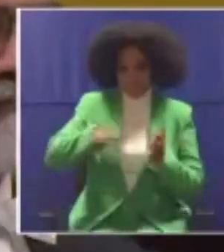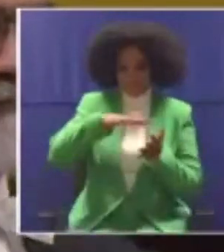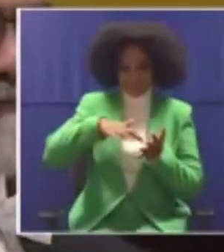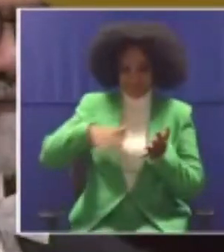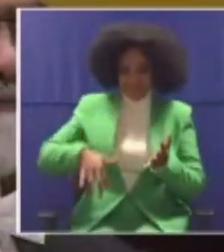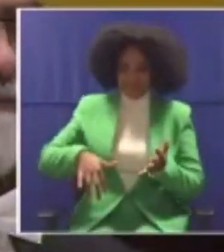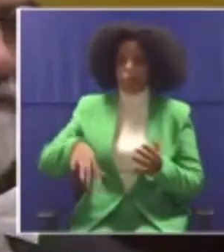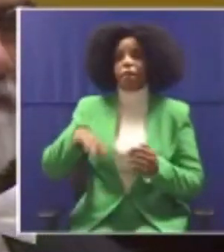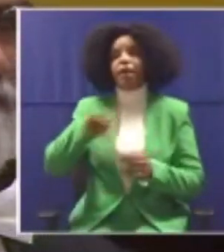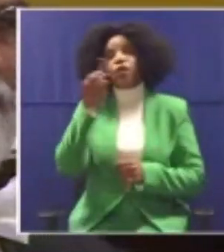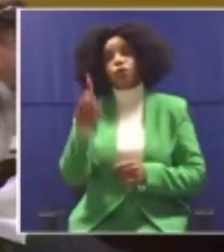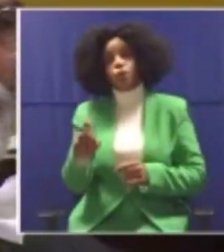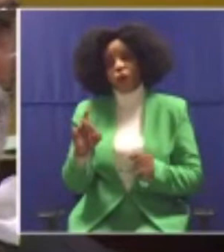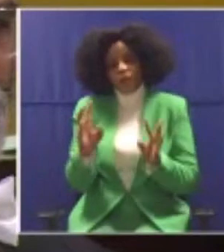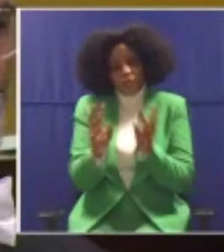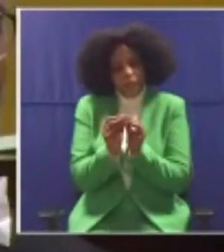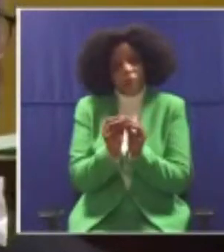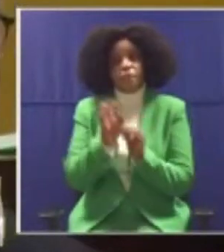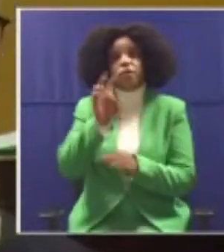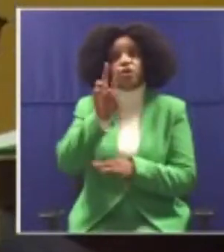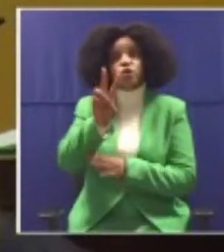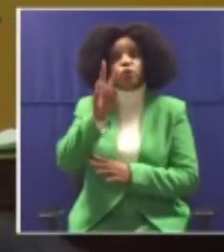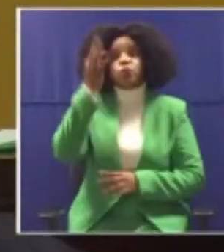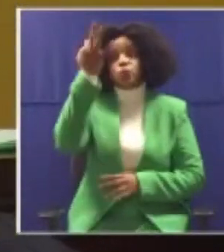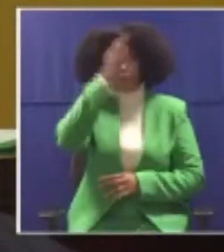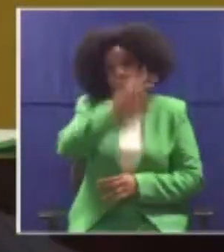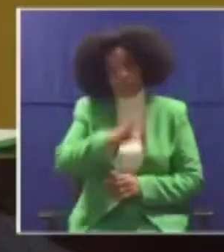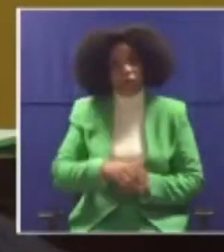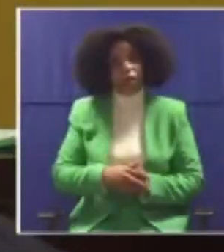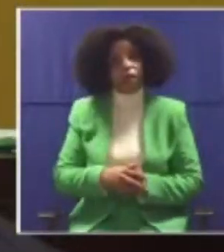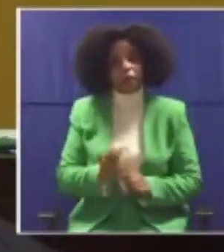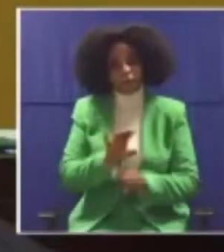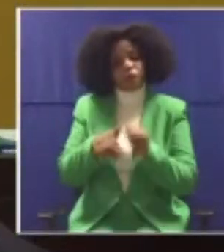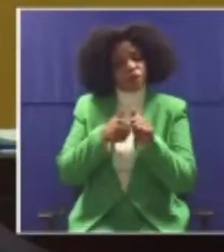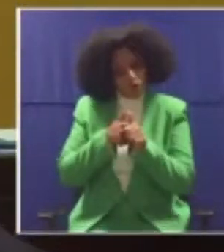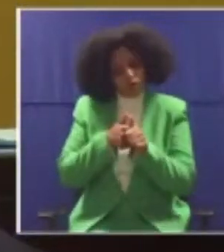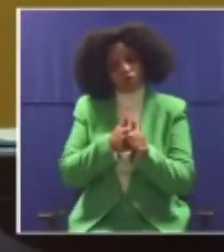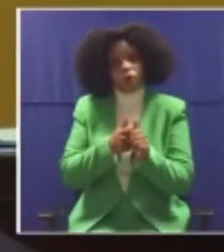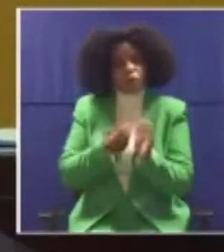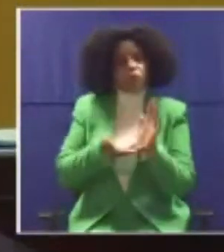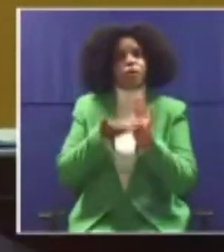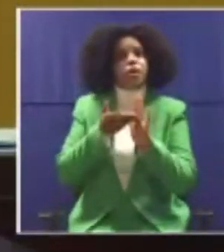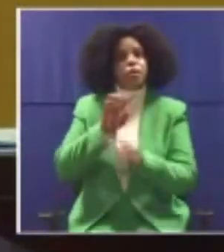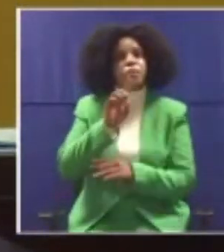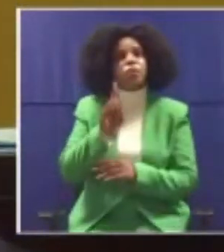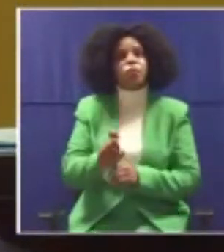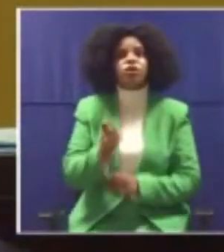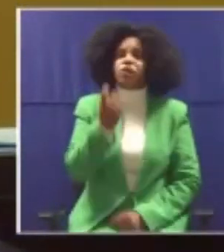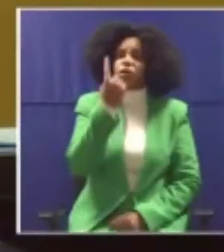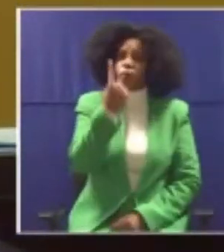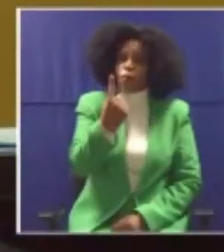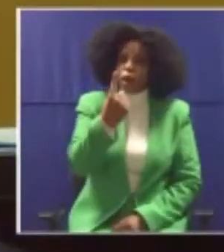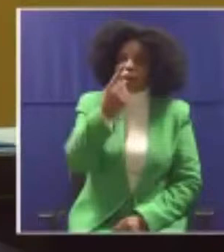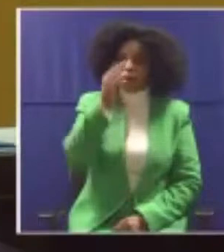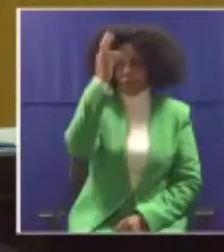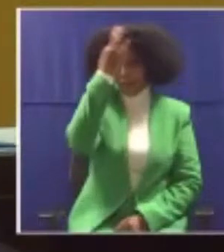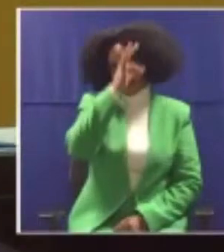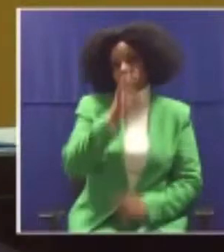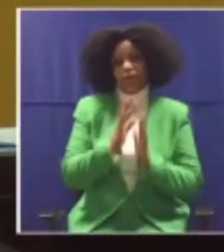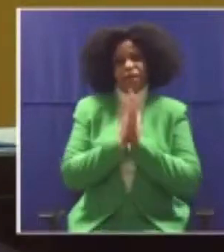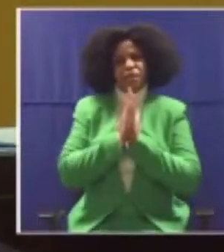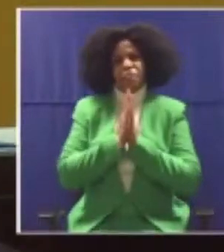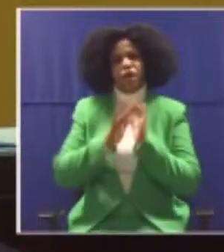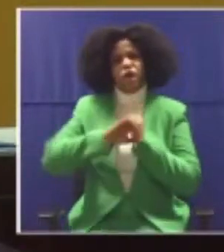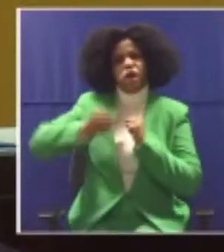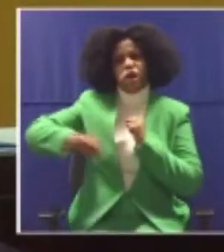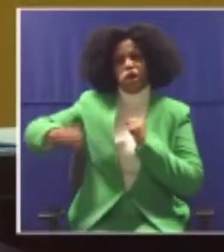the 2 minutes. Subsequent supplementary questions is 1 minute. So you just put your question and please don't make